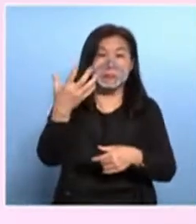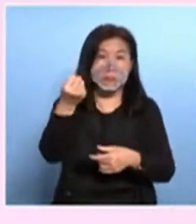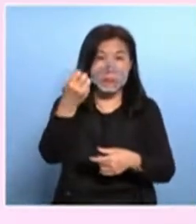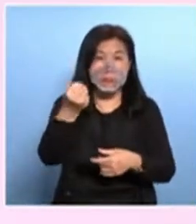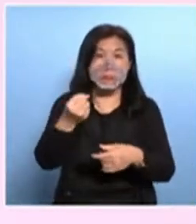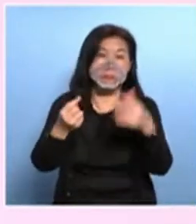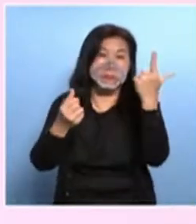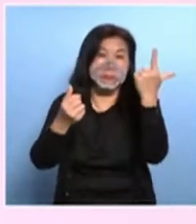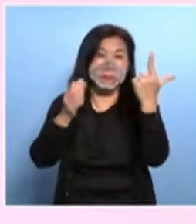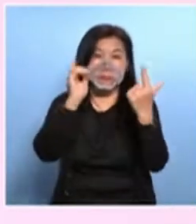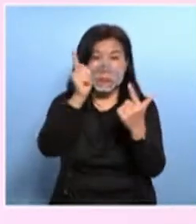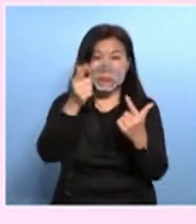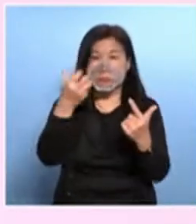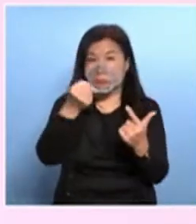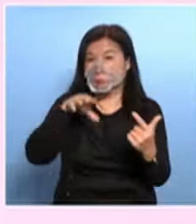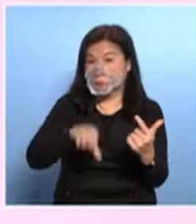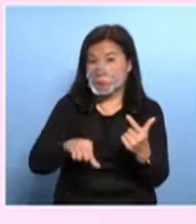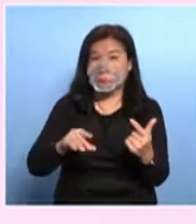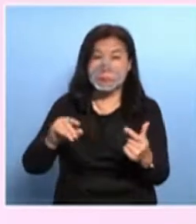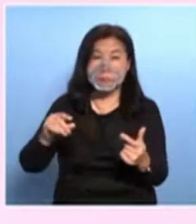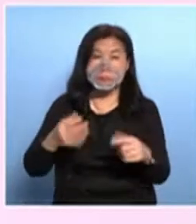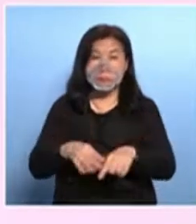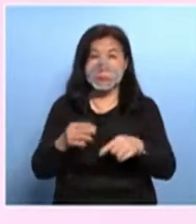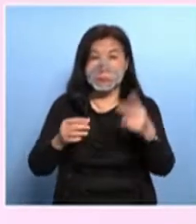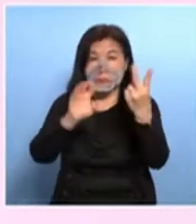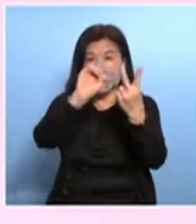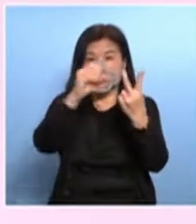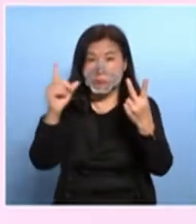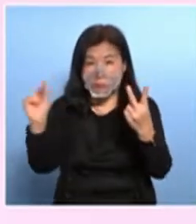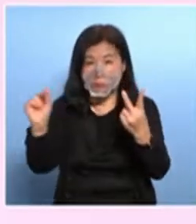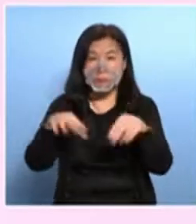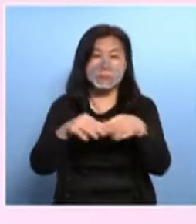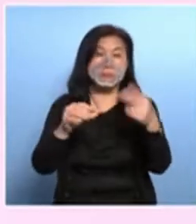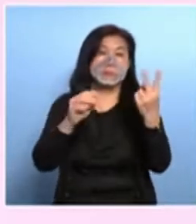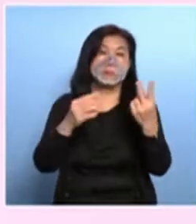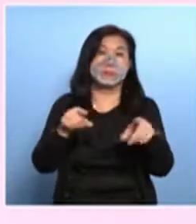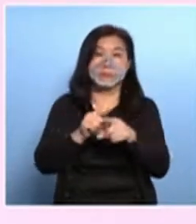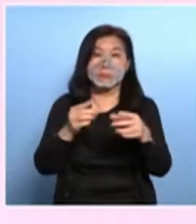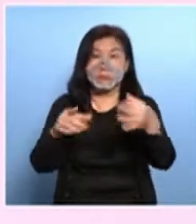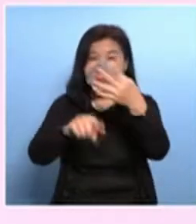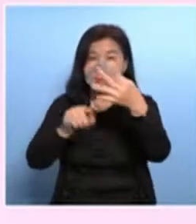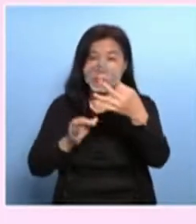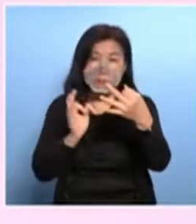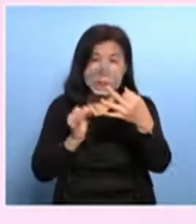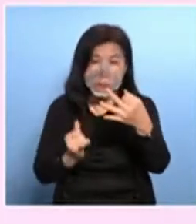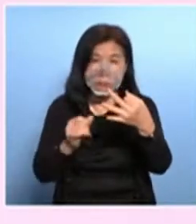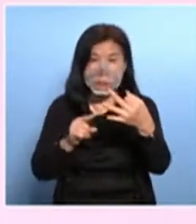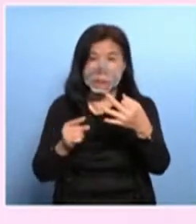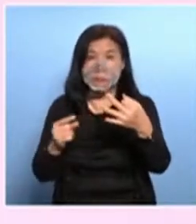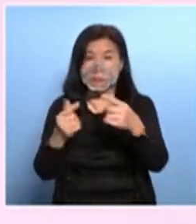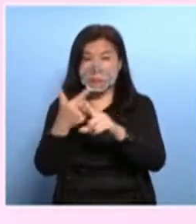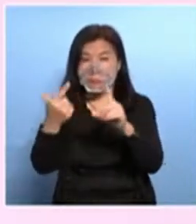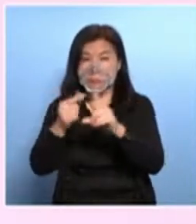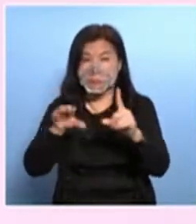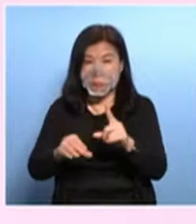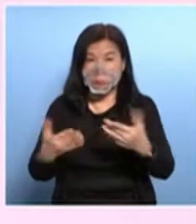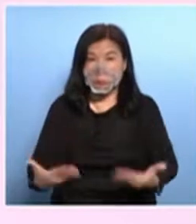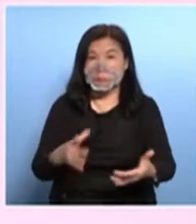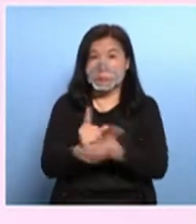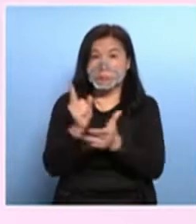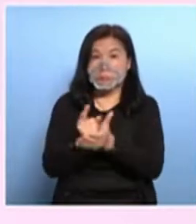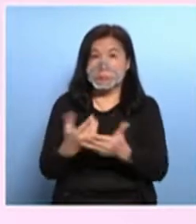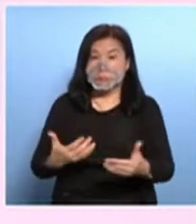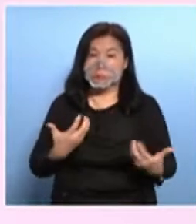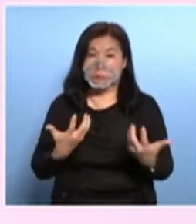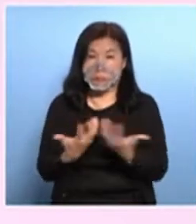to $85 billion in dollar terms. In view of the very substantial increase in the recurrent expenditure from